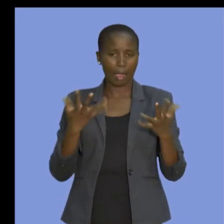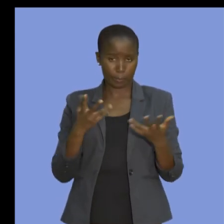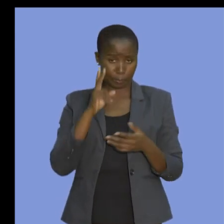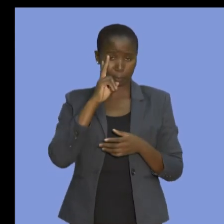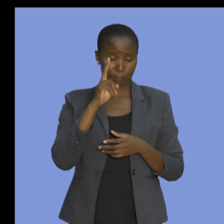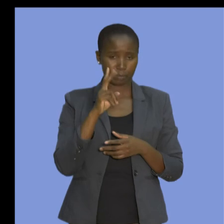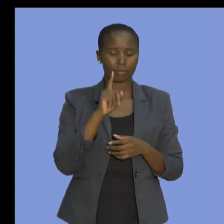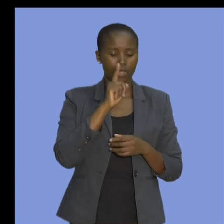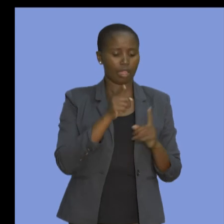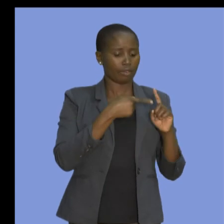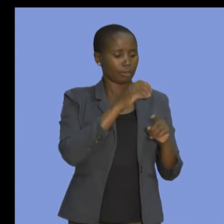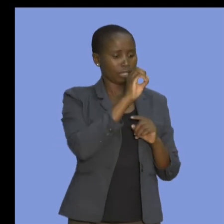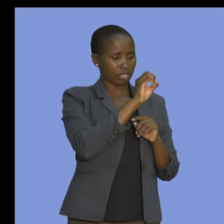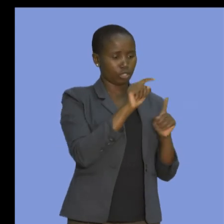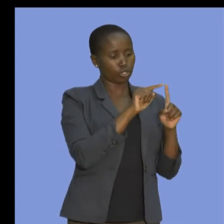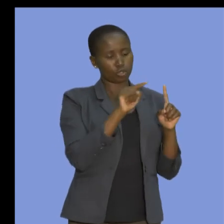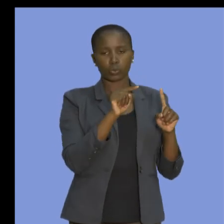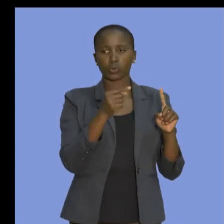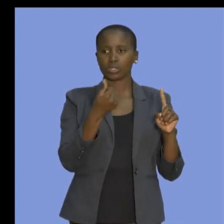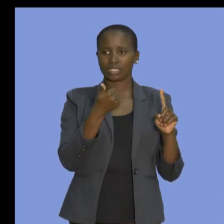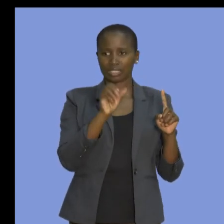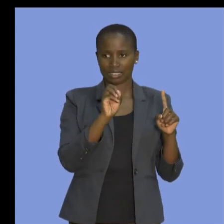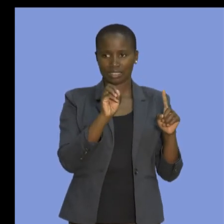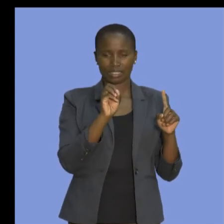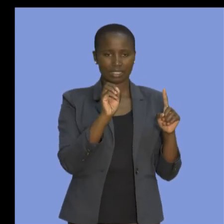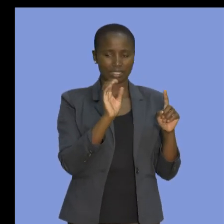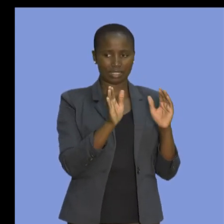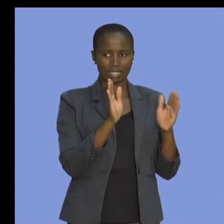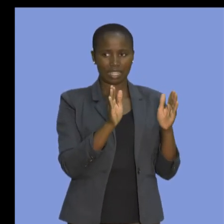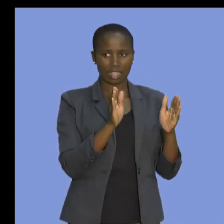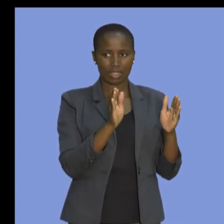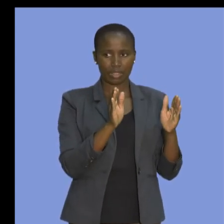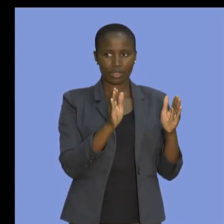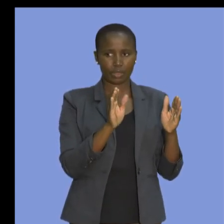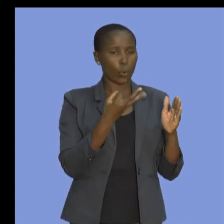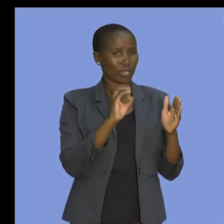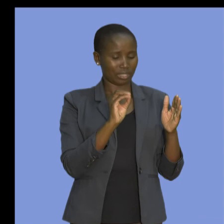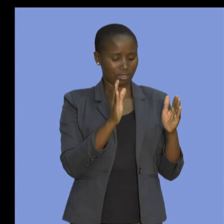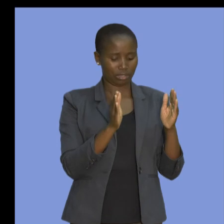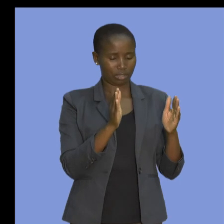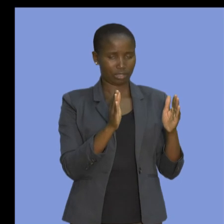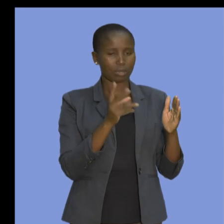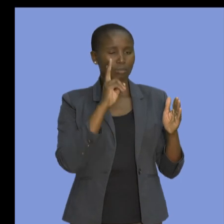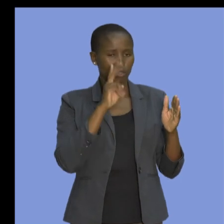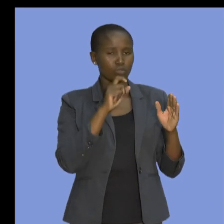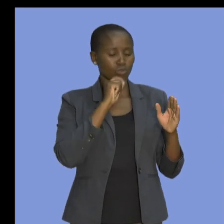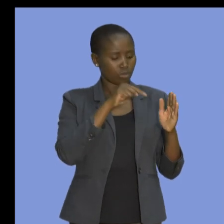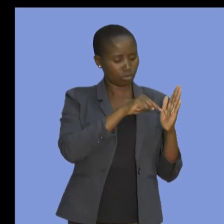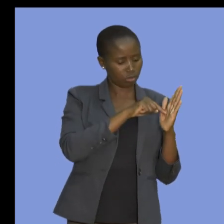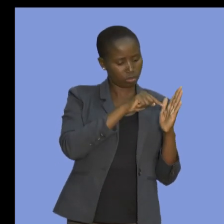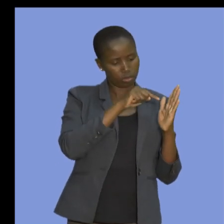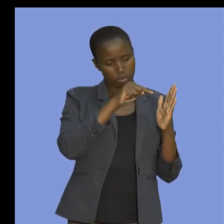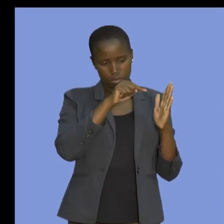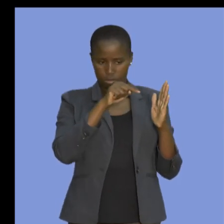From 0 to 60, what is the midpoint? It's 60. So using your ruler, you go there, then you read